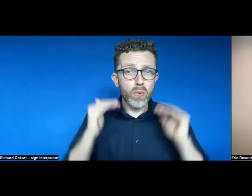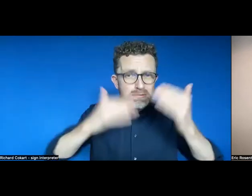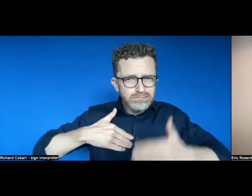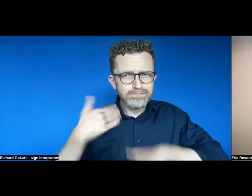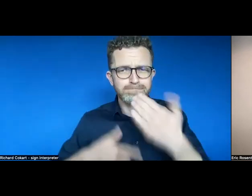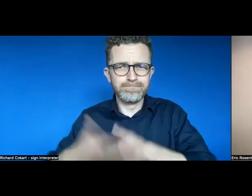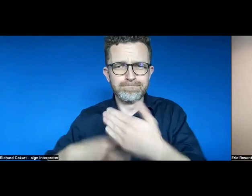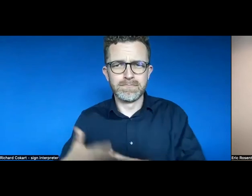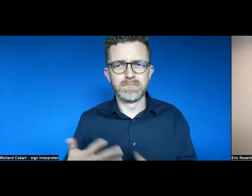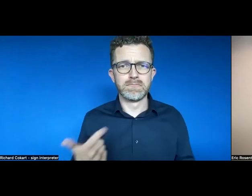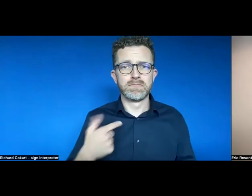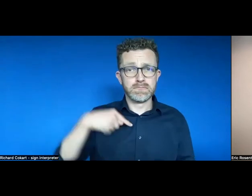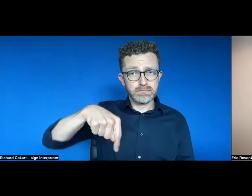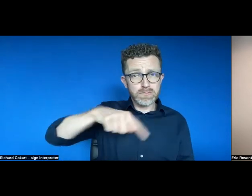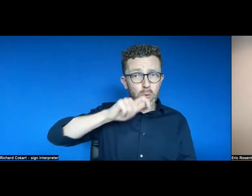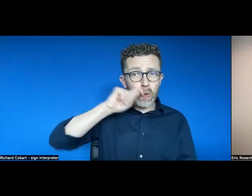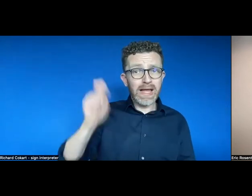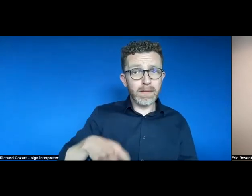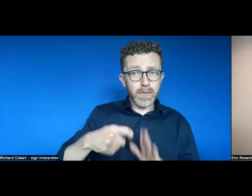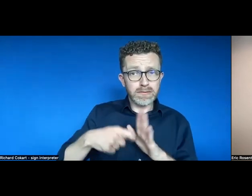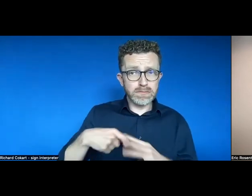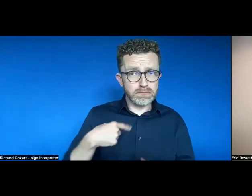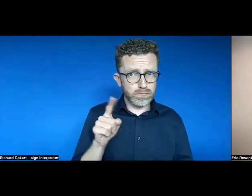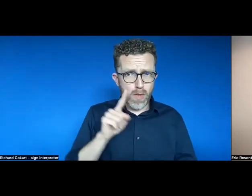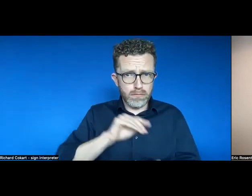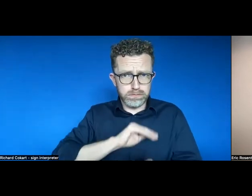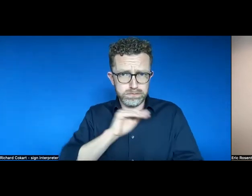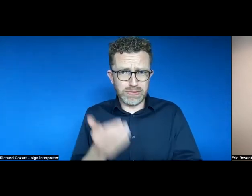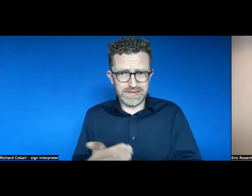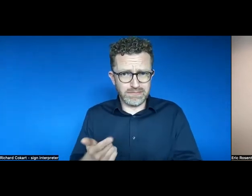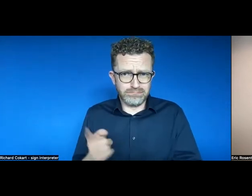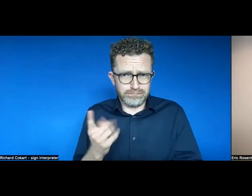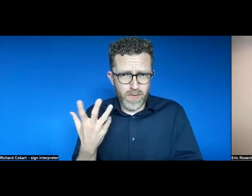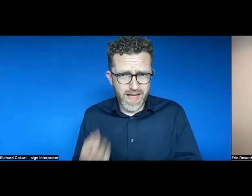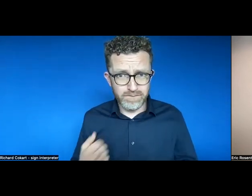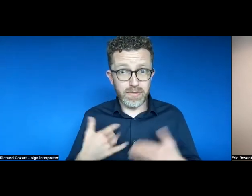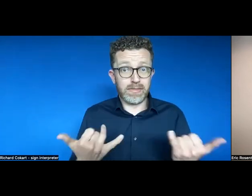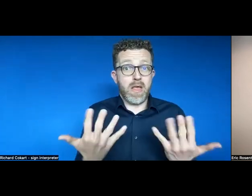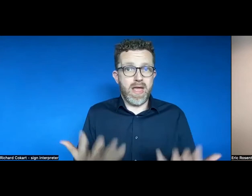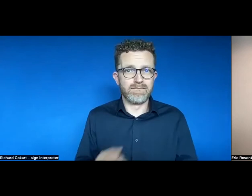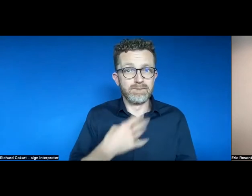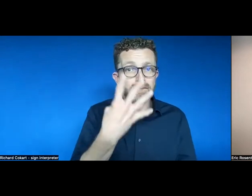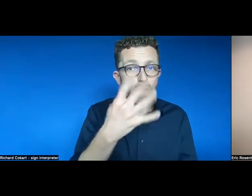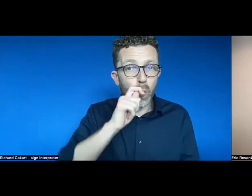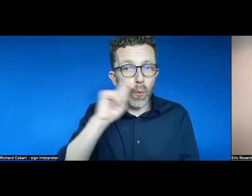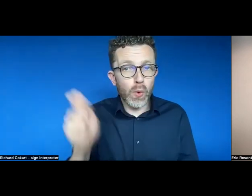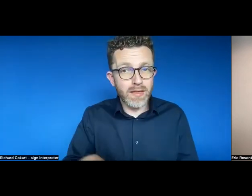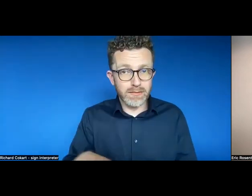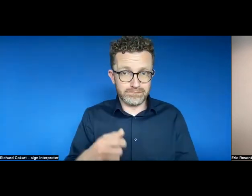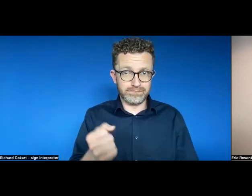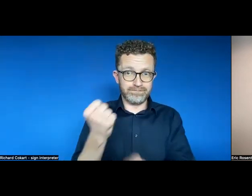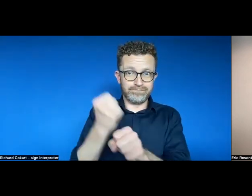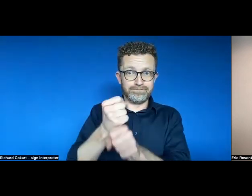that wave of generosity that is the international relief effort gets to them, to make sure that when this war ends, we